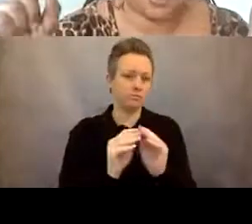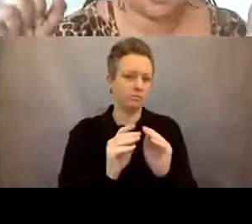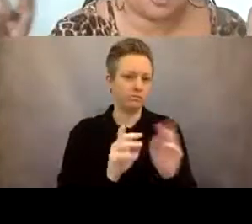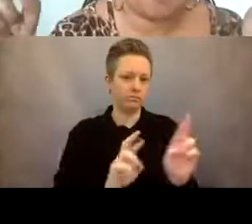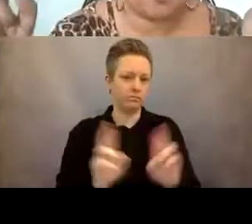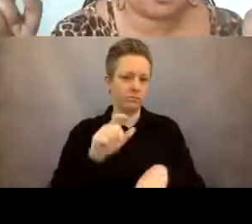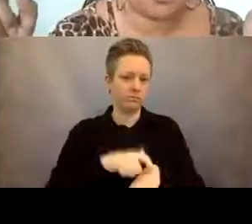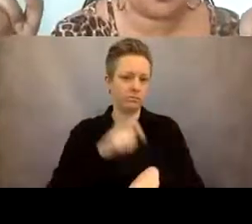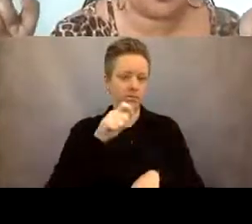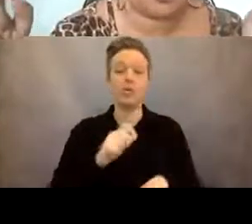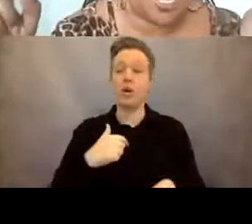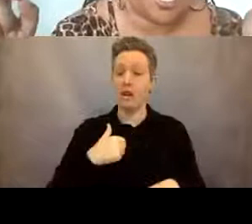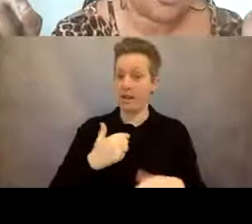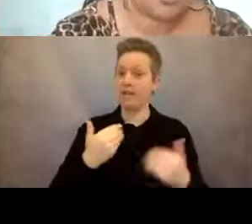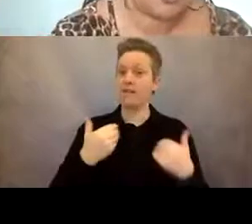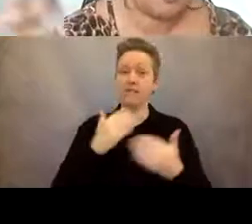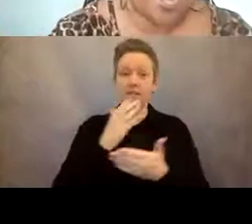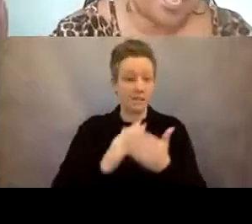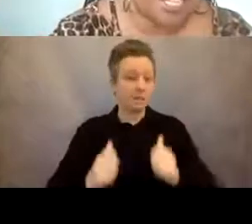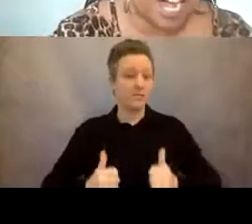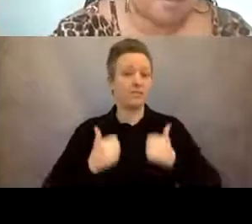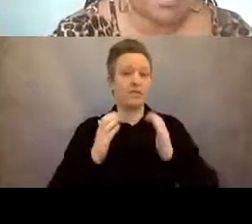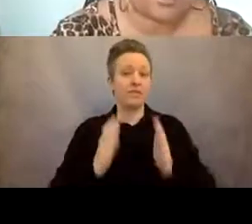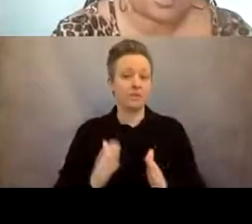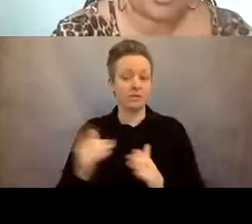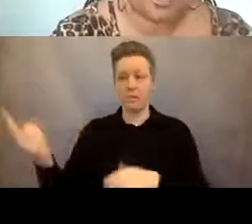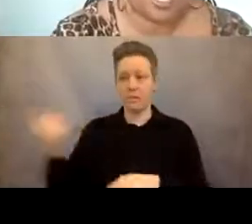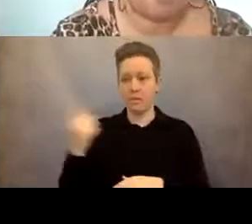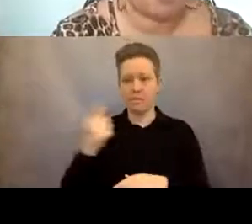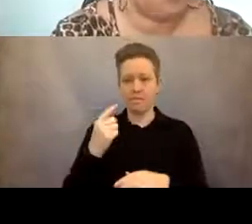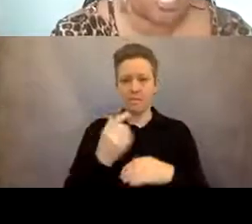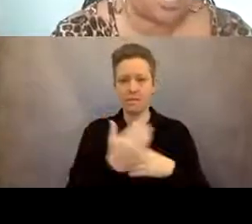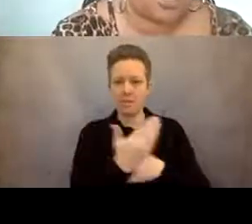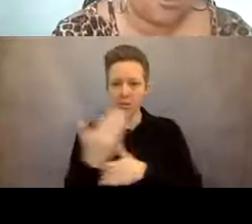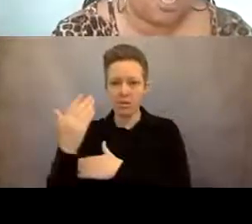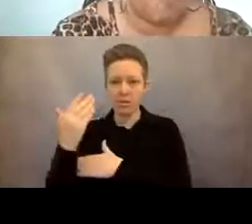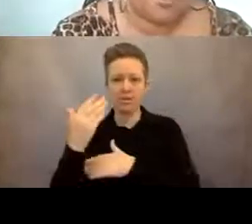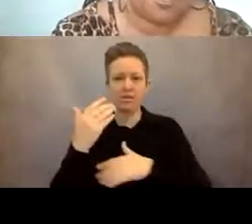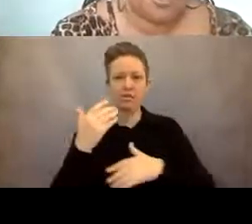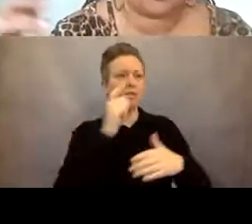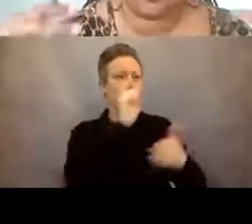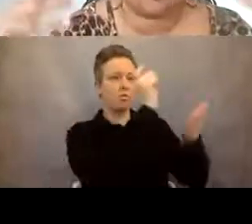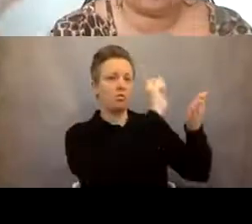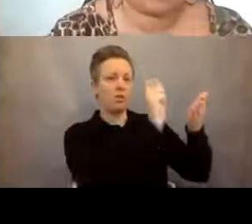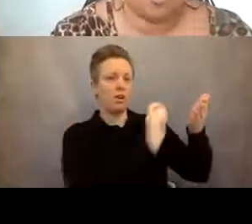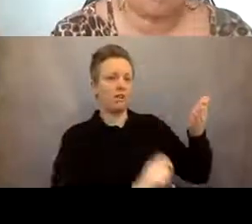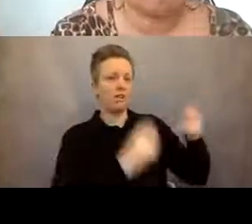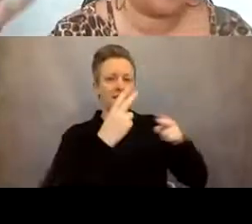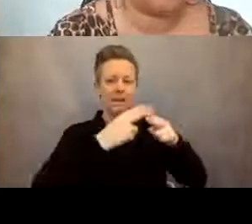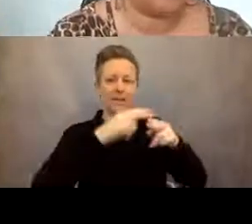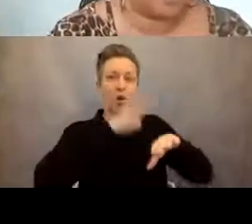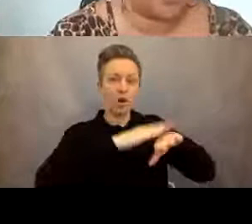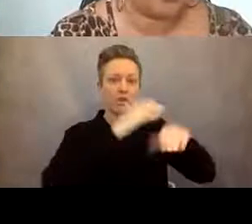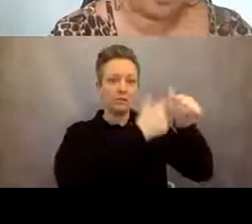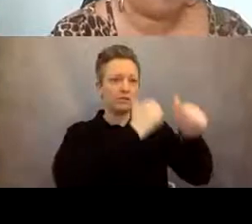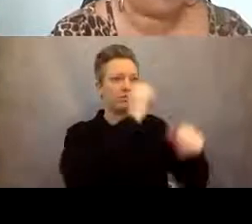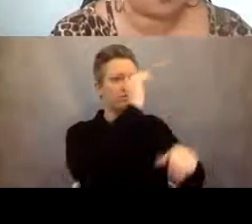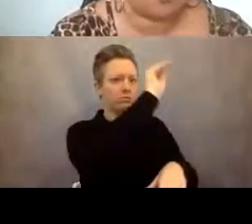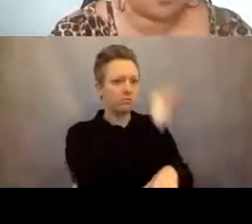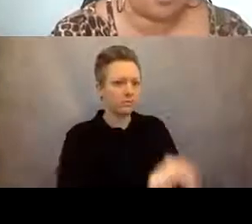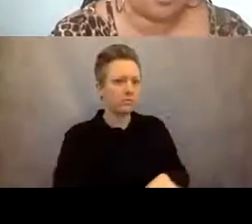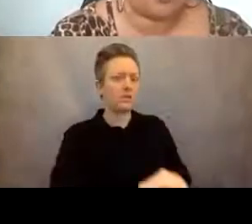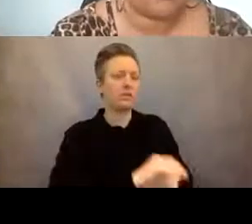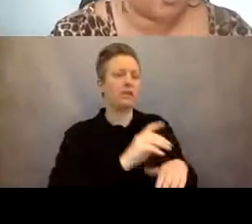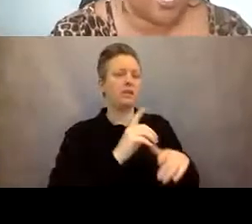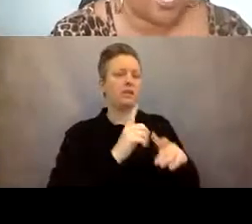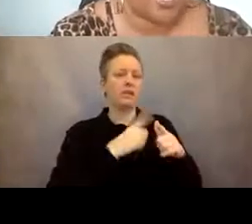morning, sign up for a certain slot. And by the time that slot came, they wouldn't show up. And so when I would call them, check in and say, "Hey, what's